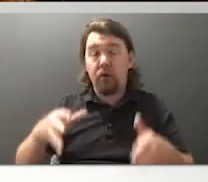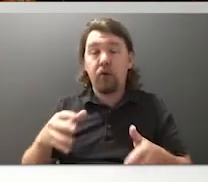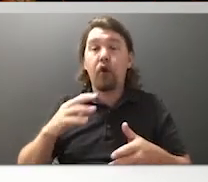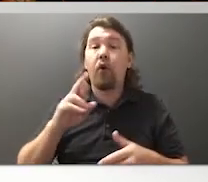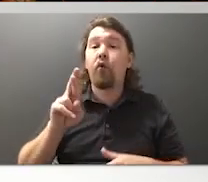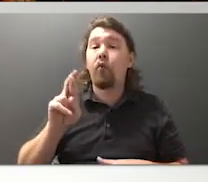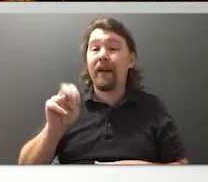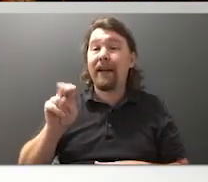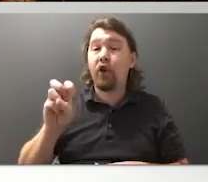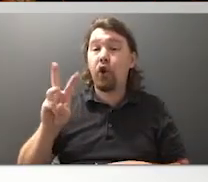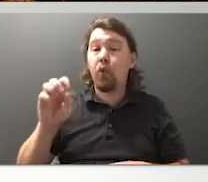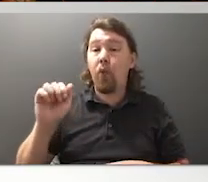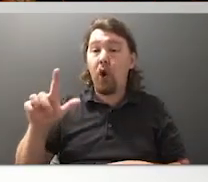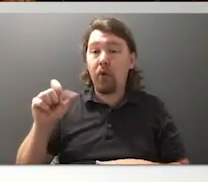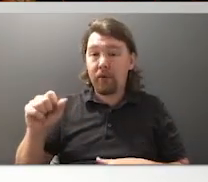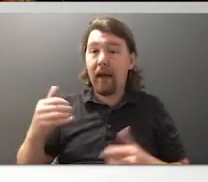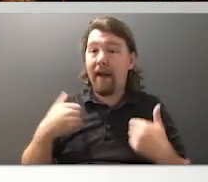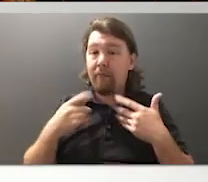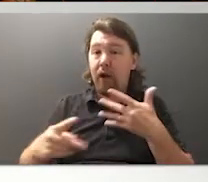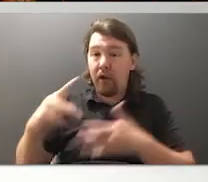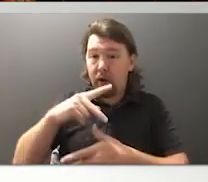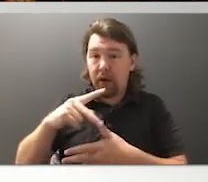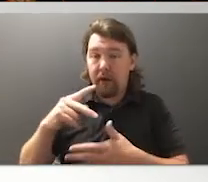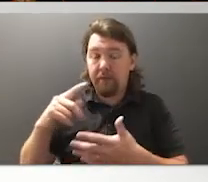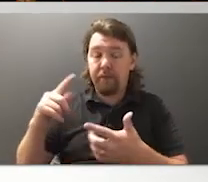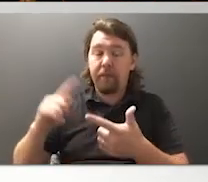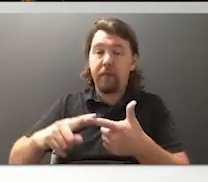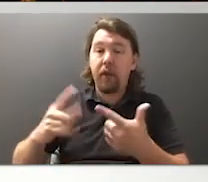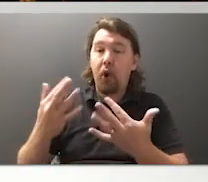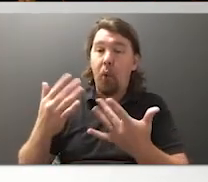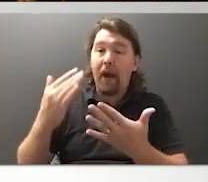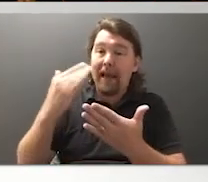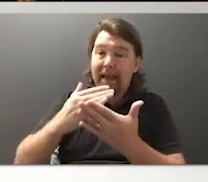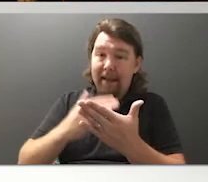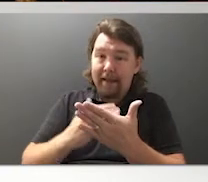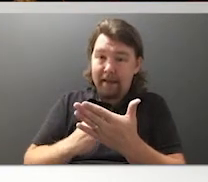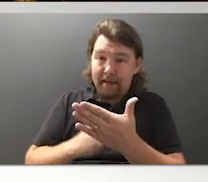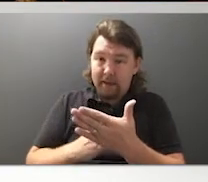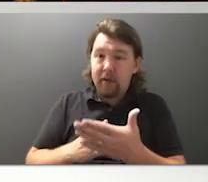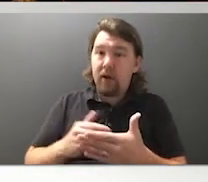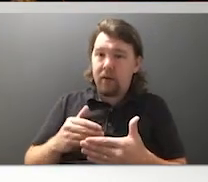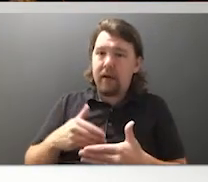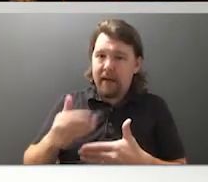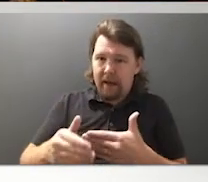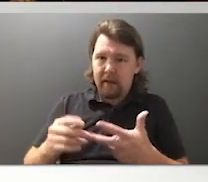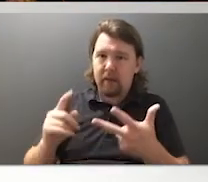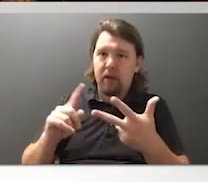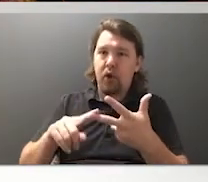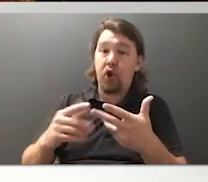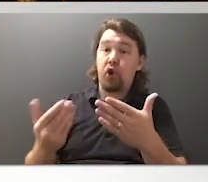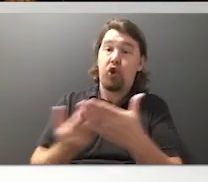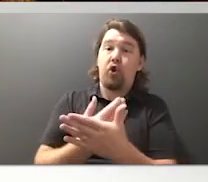Waitlist families are next legislatively to be prioritized, and then new applicants.